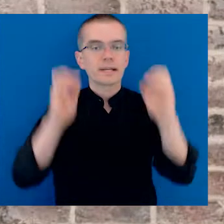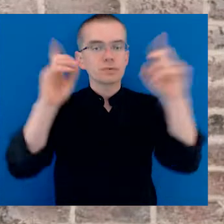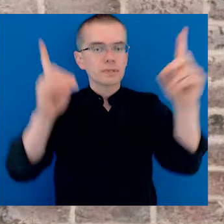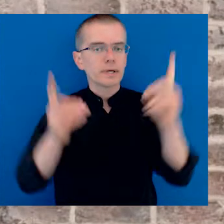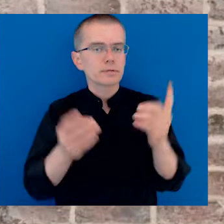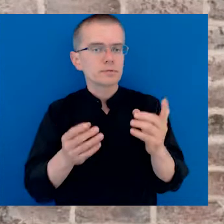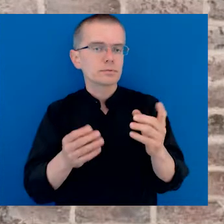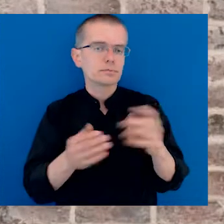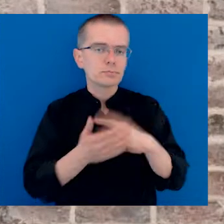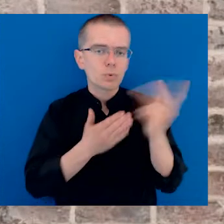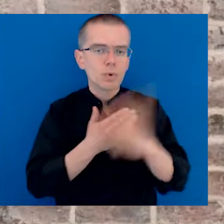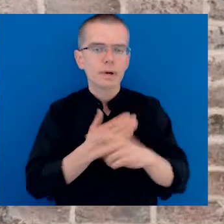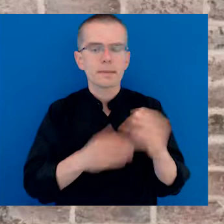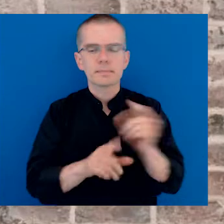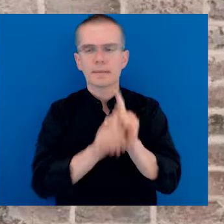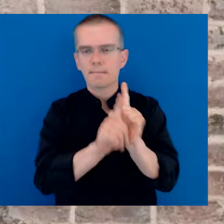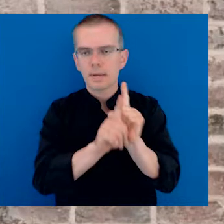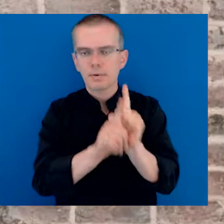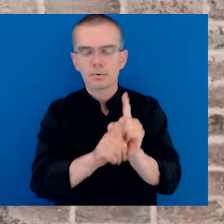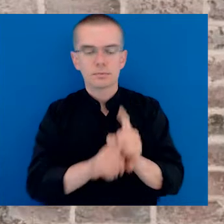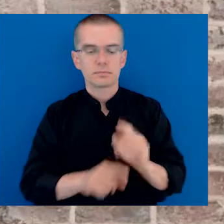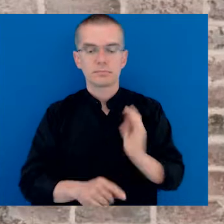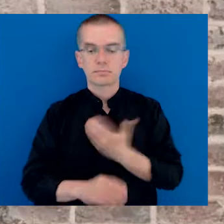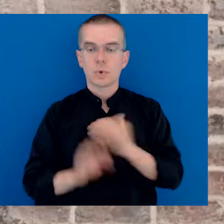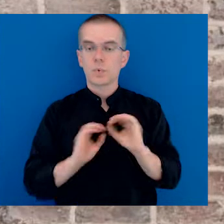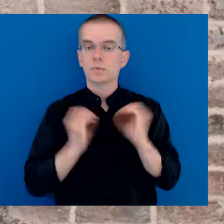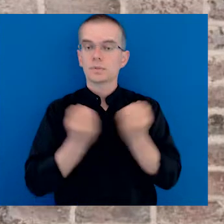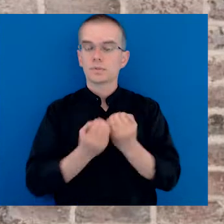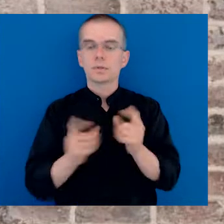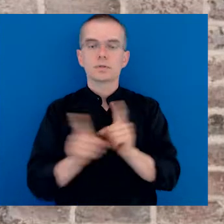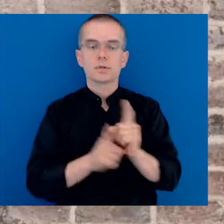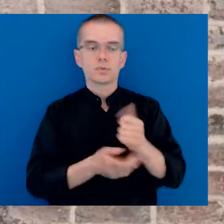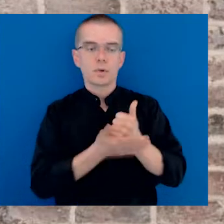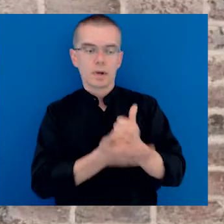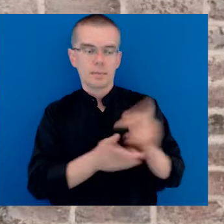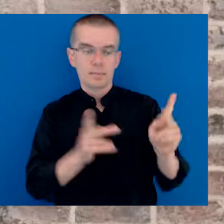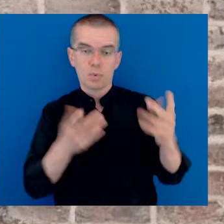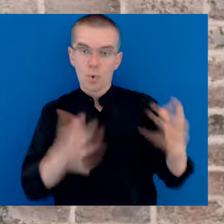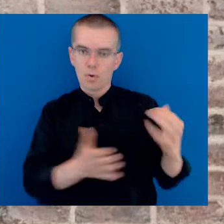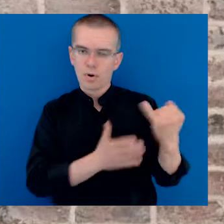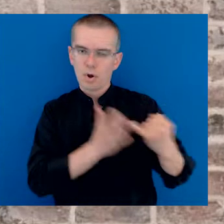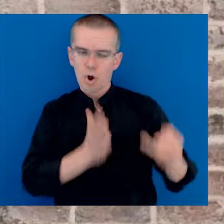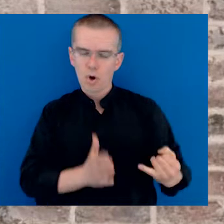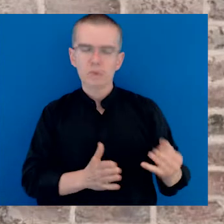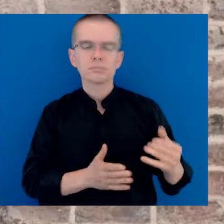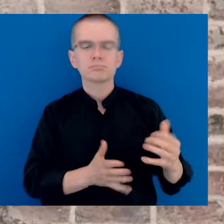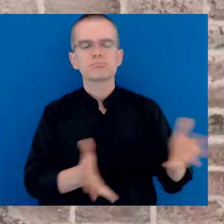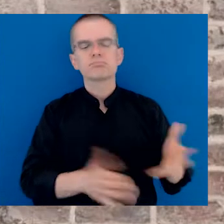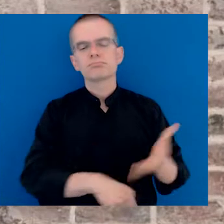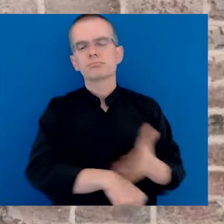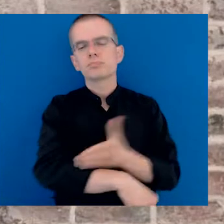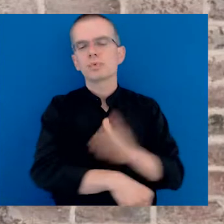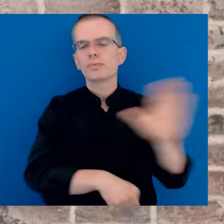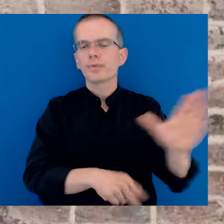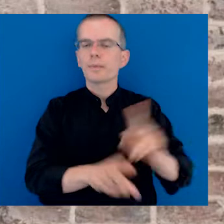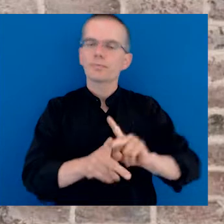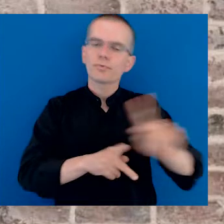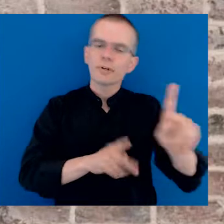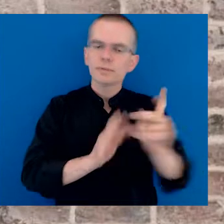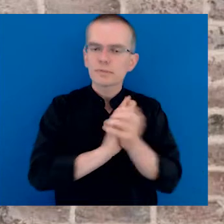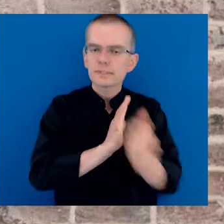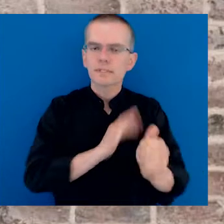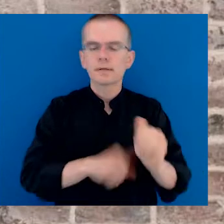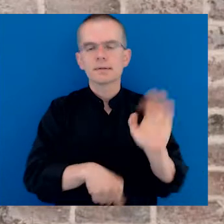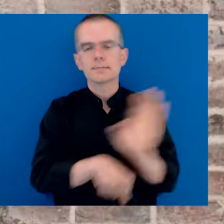mentoring resources. The organization also helps established creatives to enhance their professional and